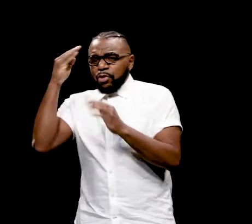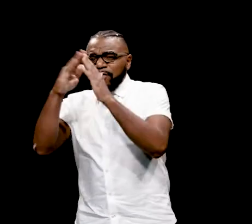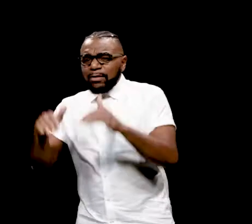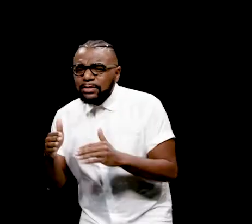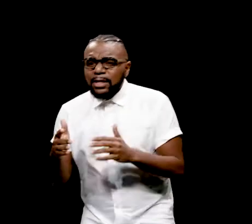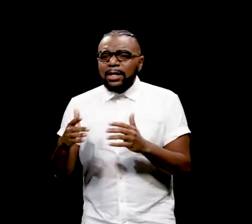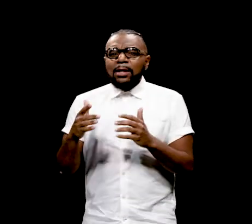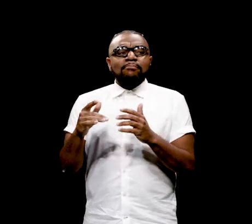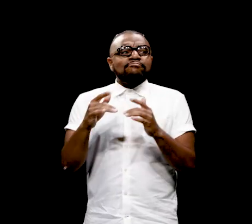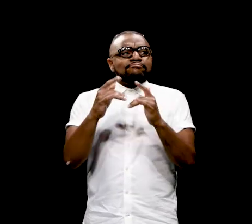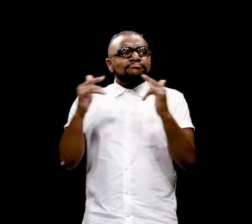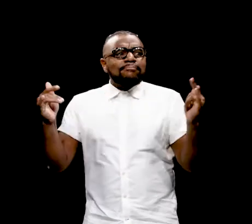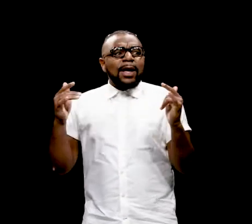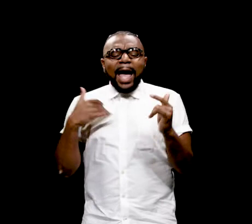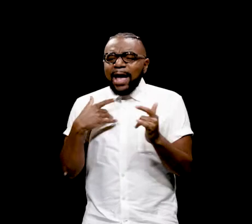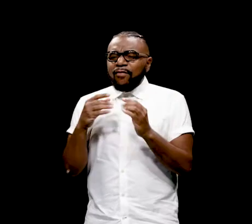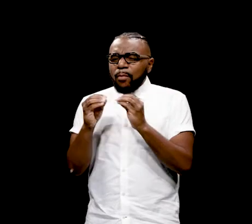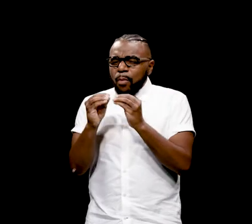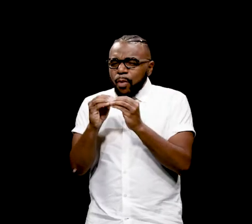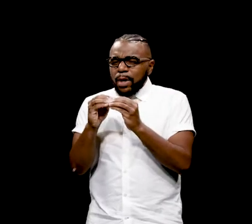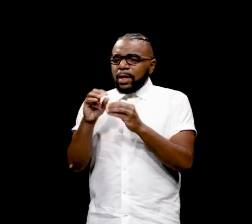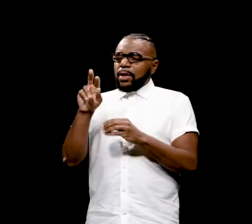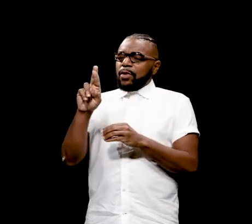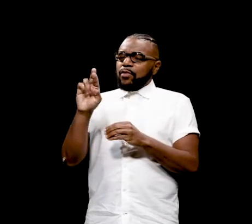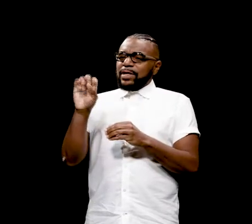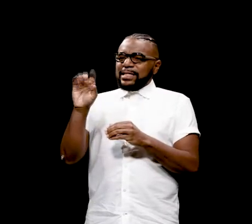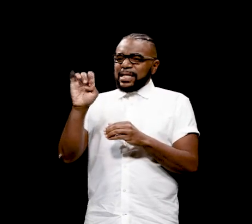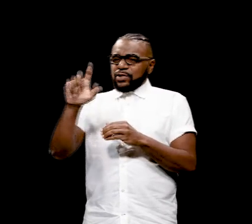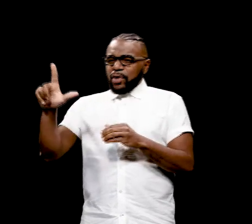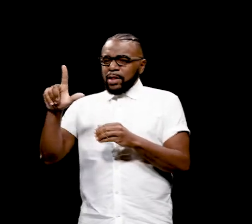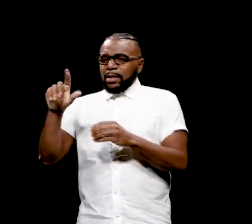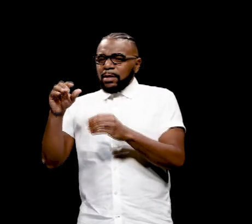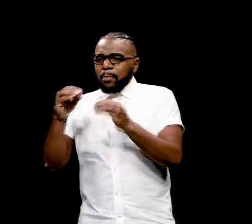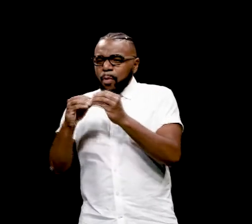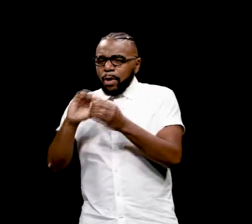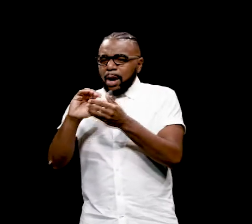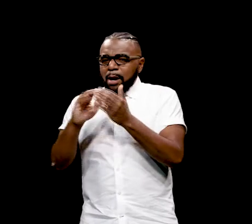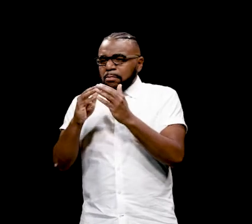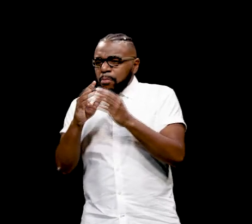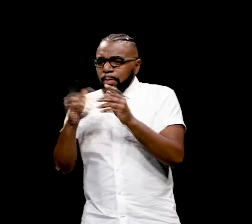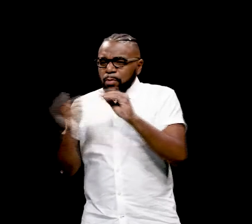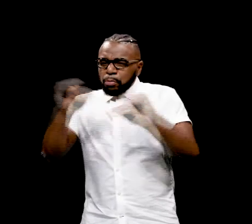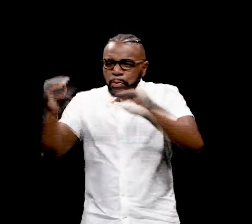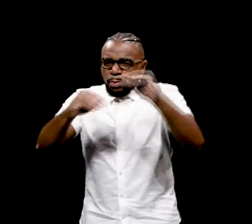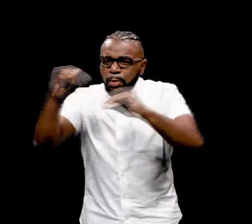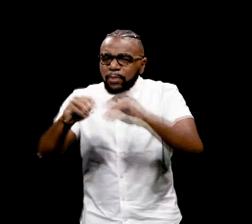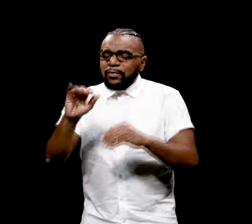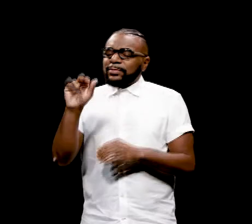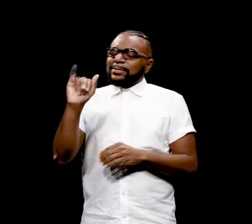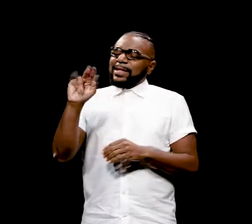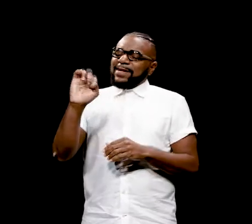and Sustainability to get the residential infill program across the finish line. And again, we worked with a broad coalition of